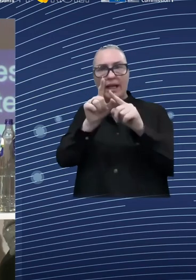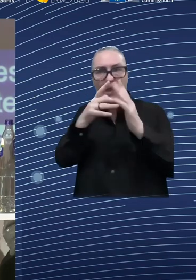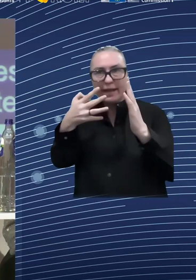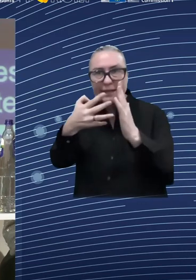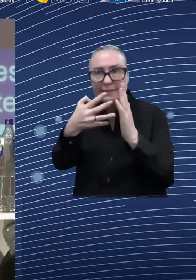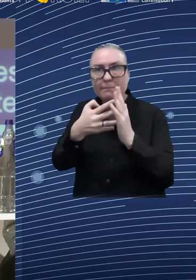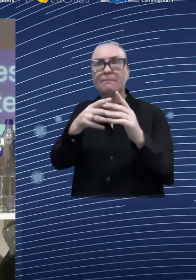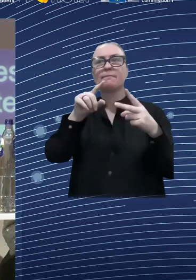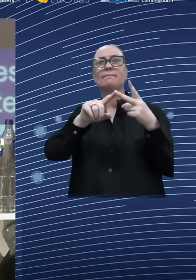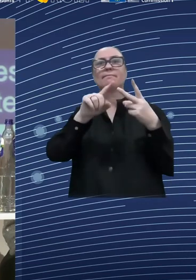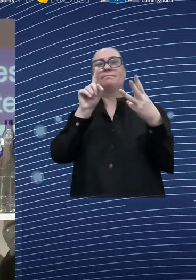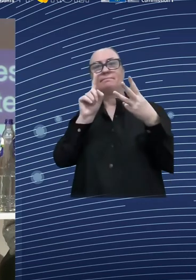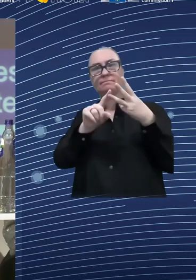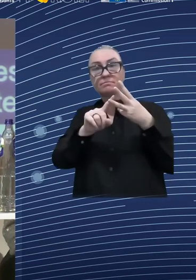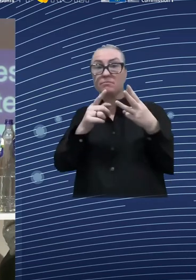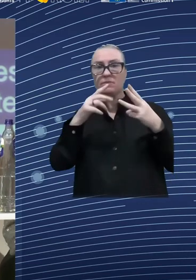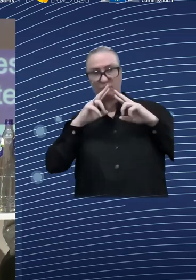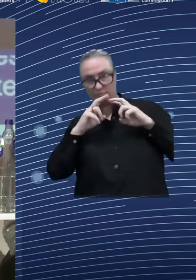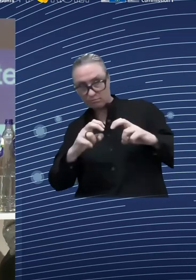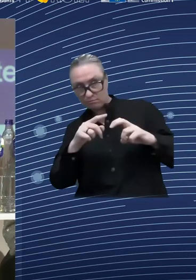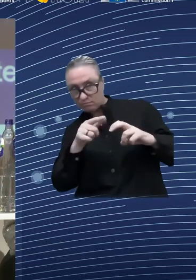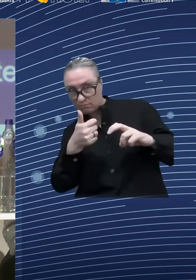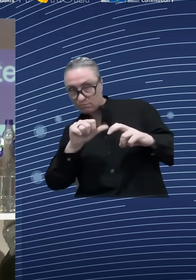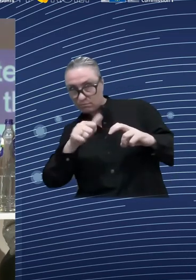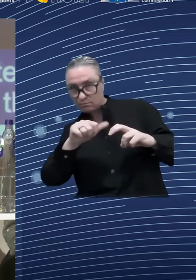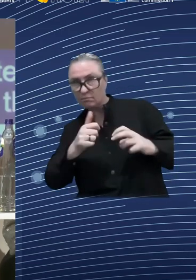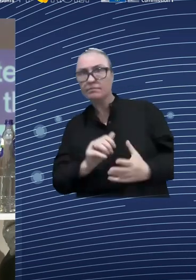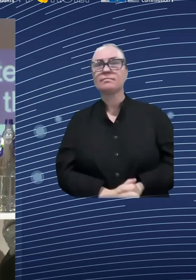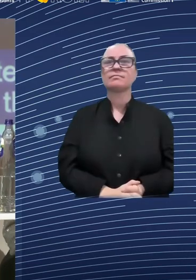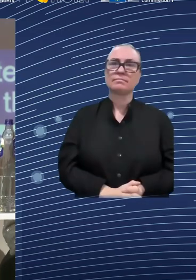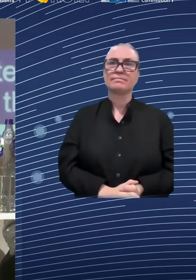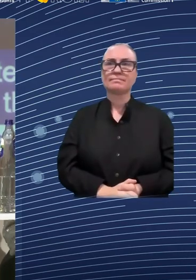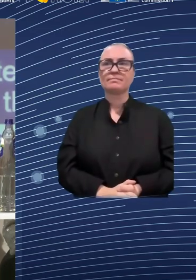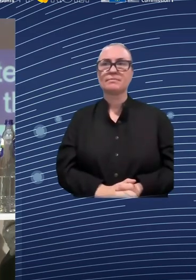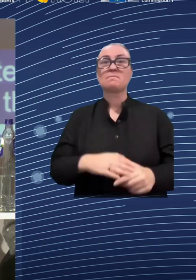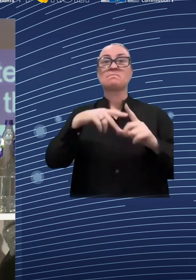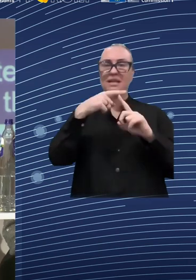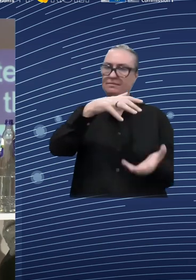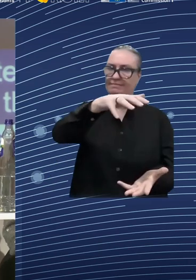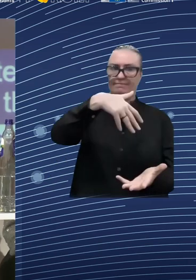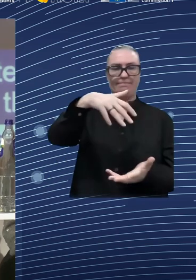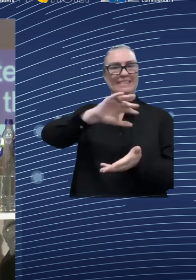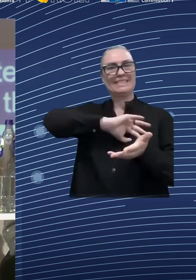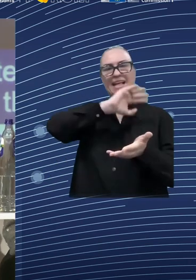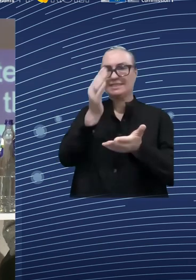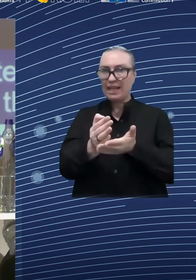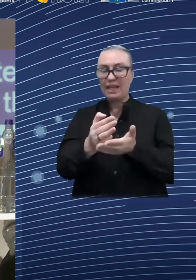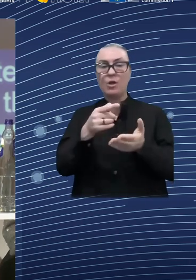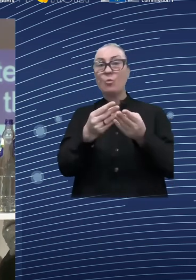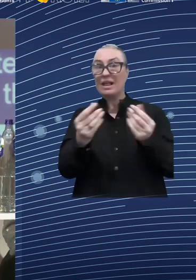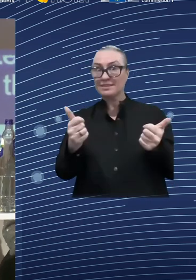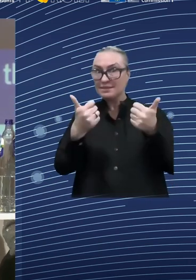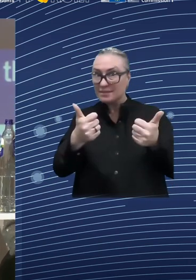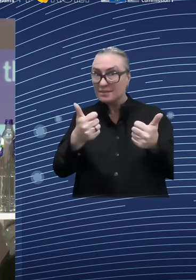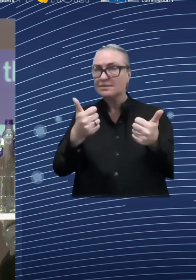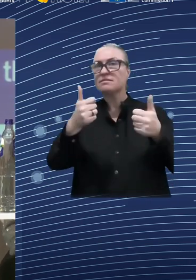And so that's a way to get a lot of feedbacks from all users. It's not only stakeholders, it's about users. and